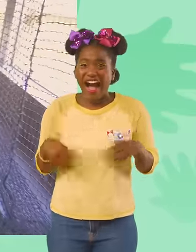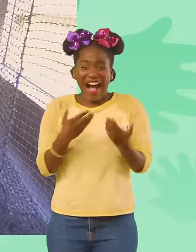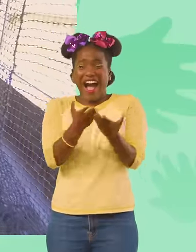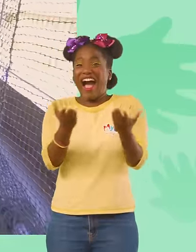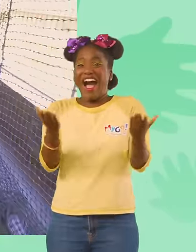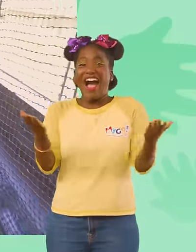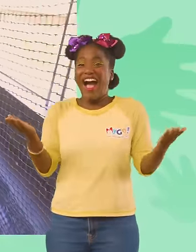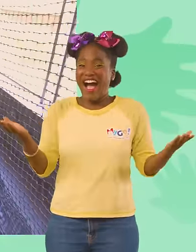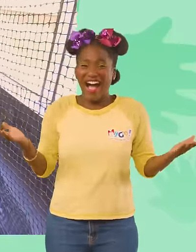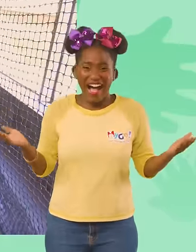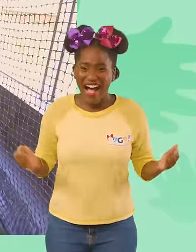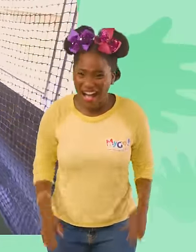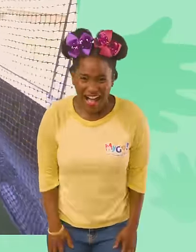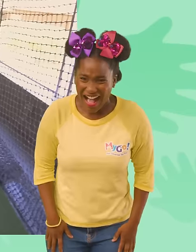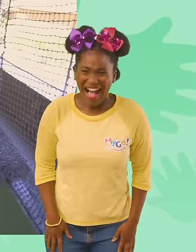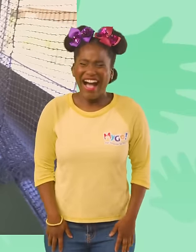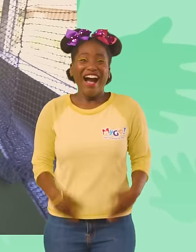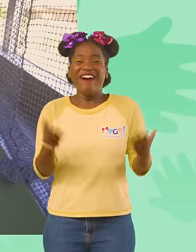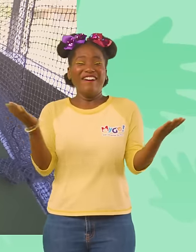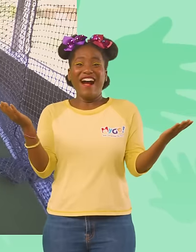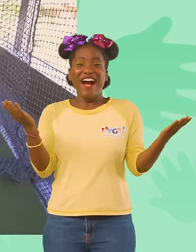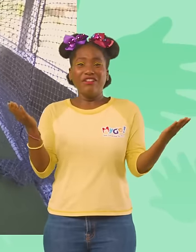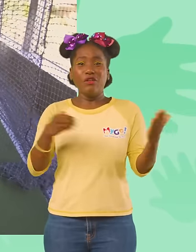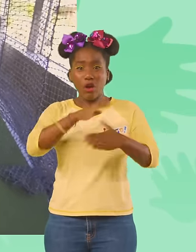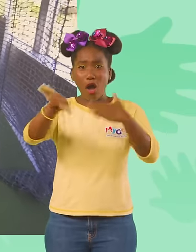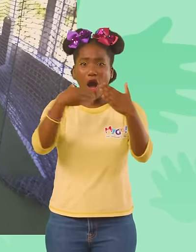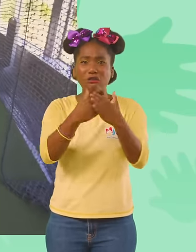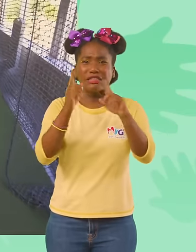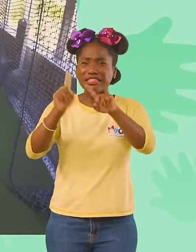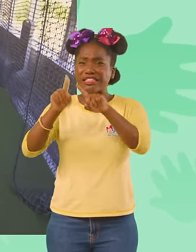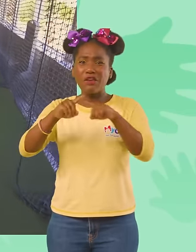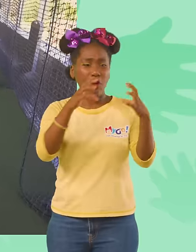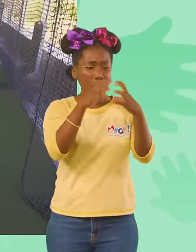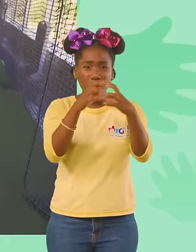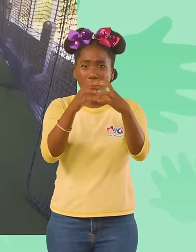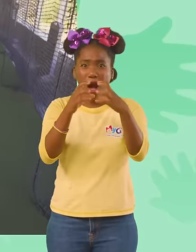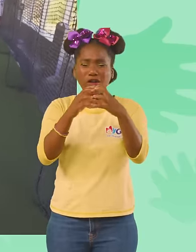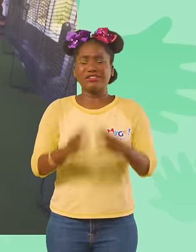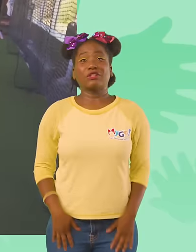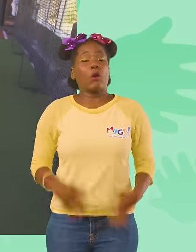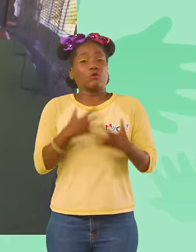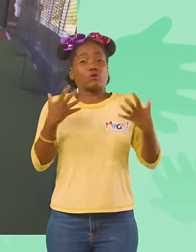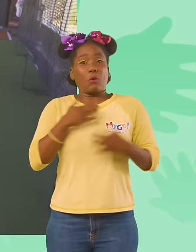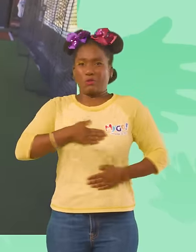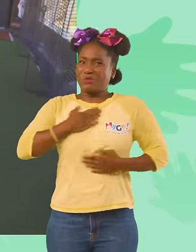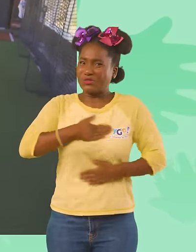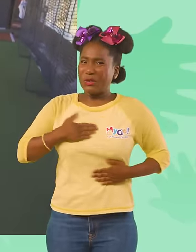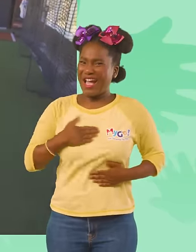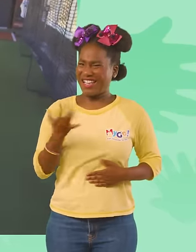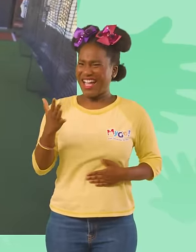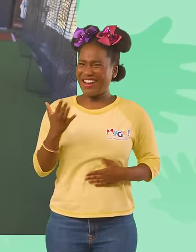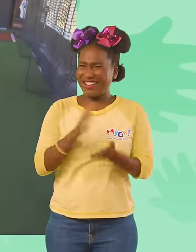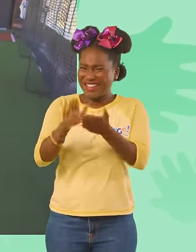Your room looks quite a mess. Whoa! Look at all of these balls! That was so much fun. I kind of want to clean up